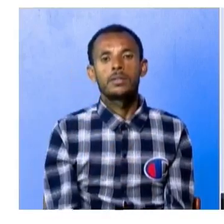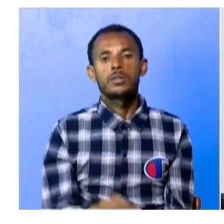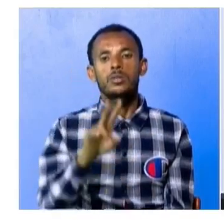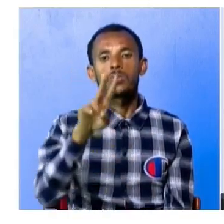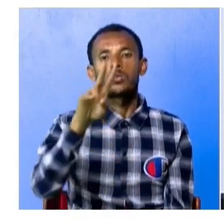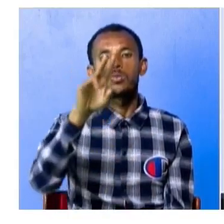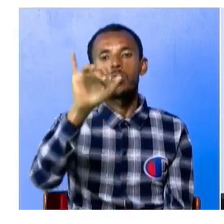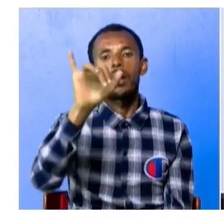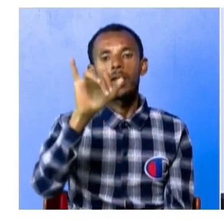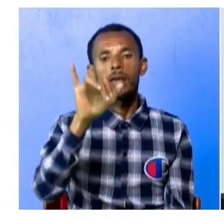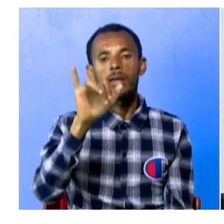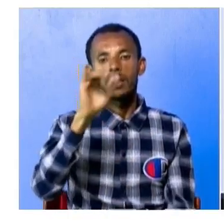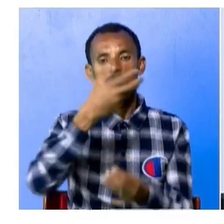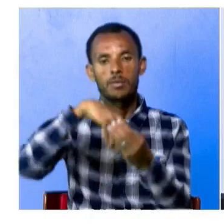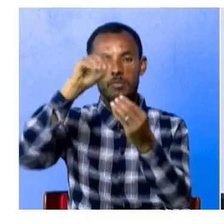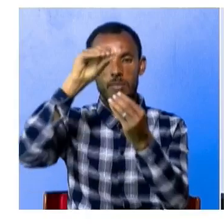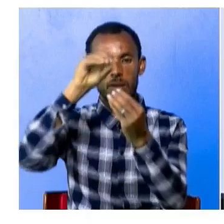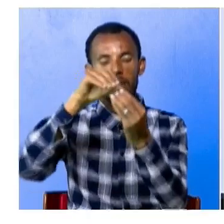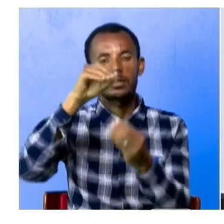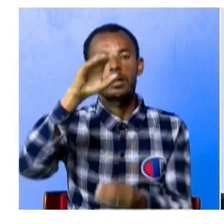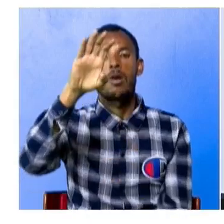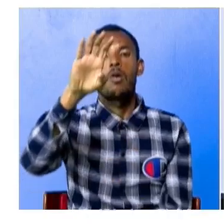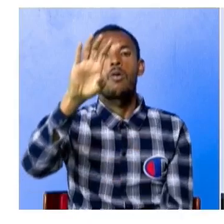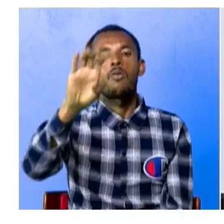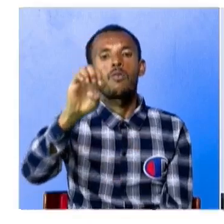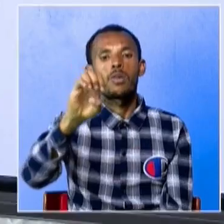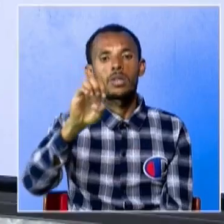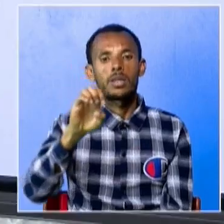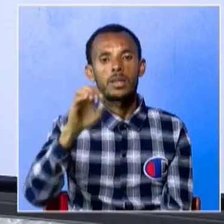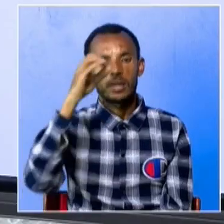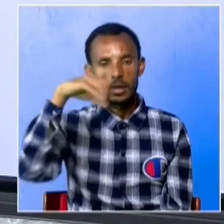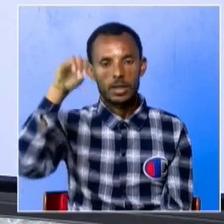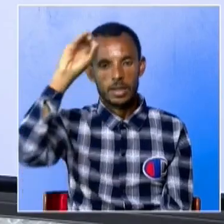2y plus 40 degree, right?